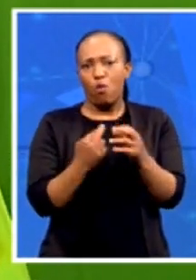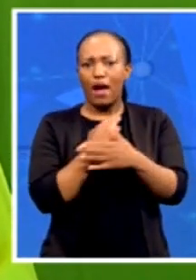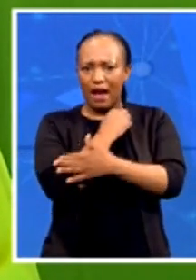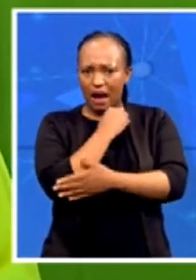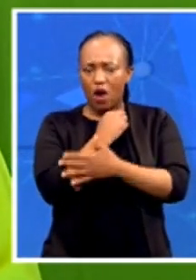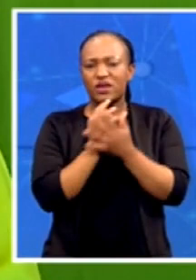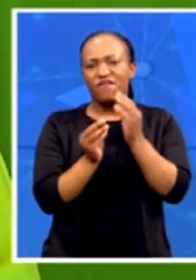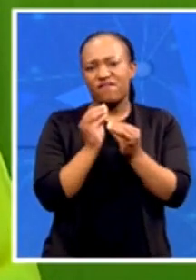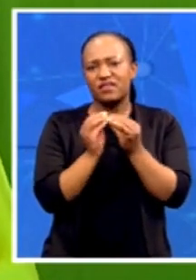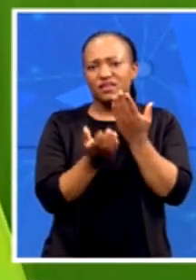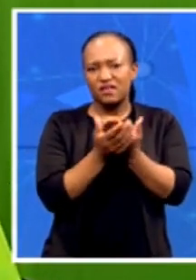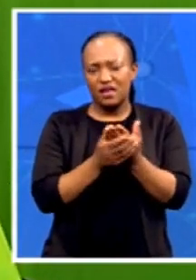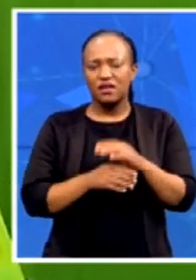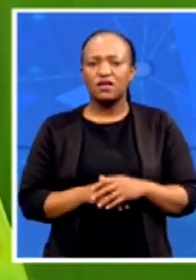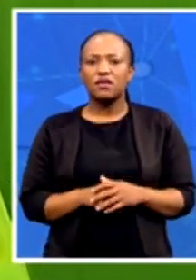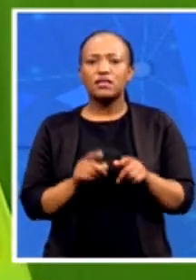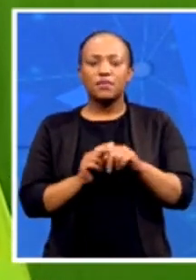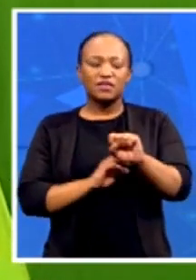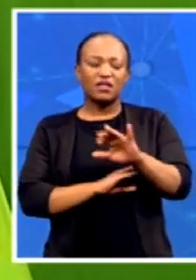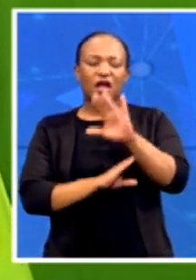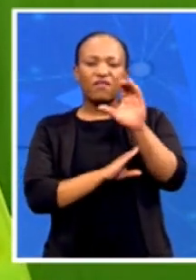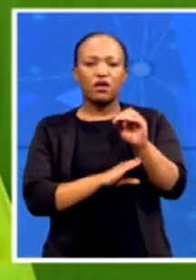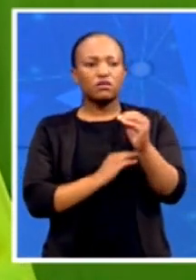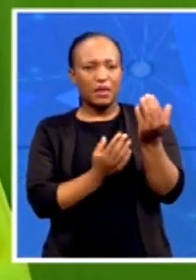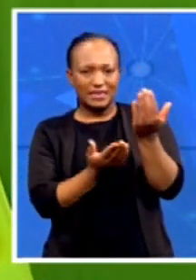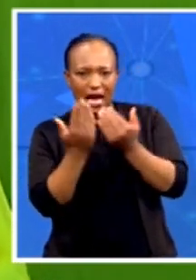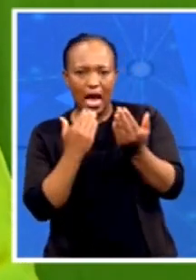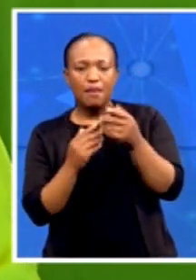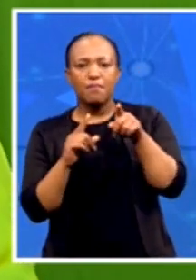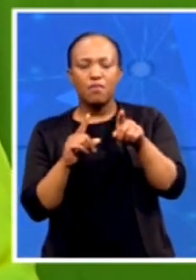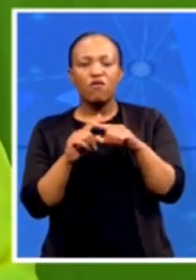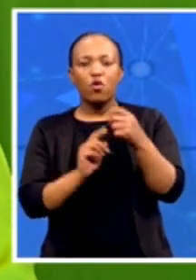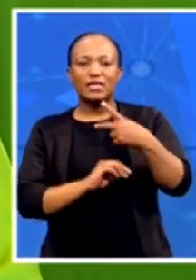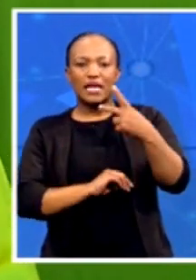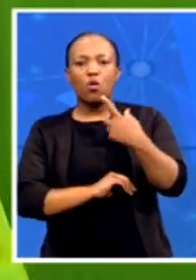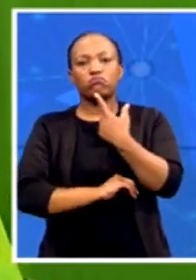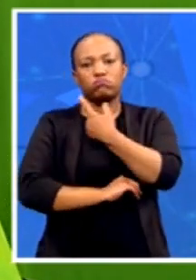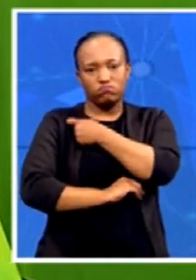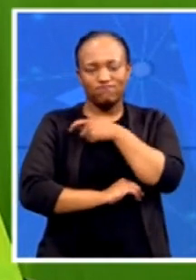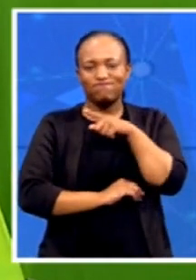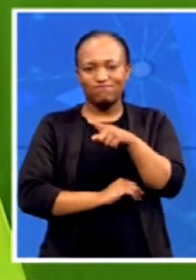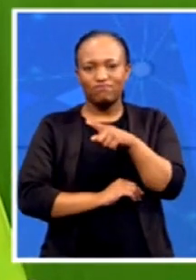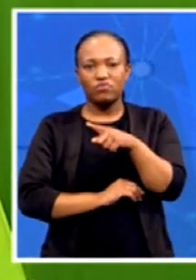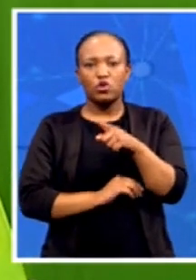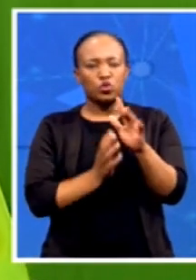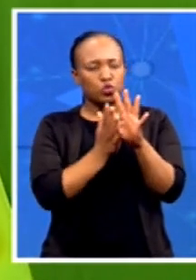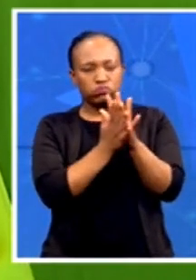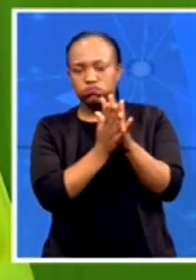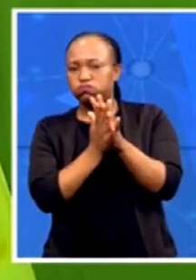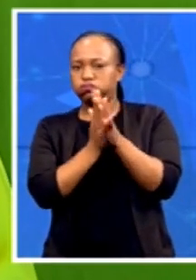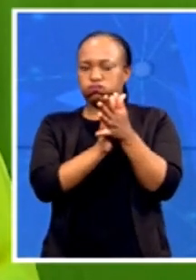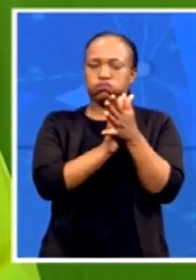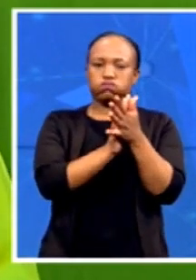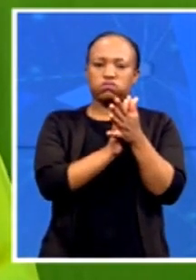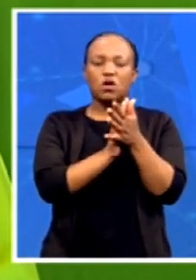to come out in their numbers with the second jab to completely destroy this virus that has destroyed millions of